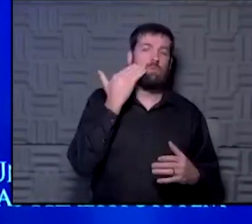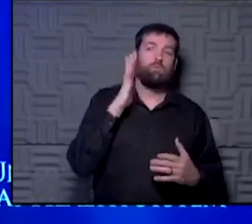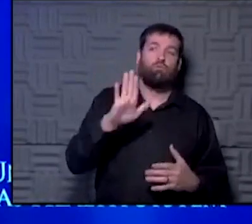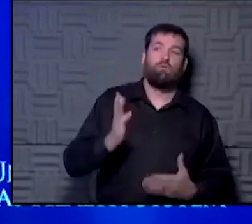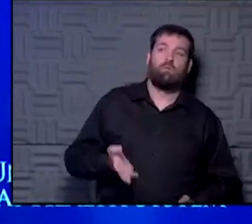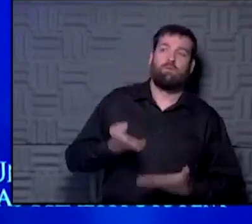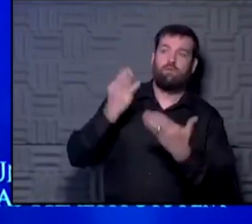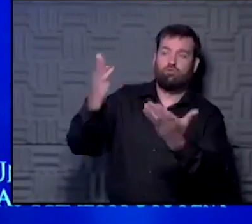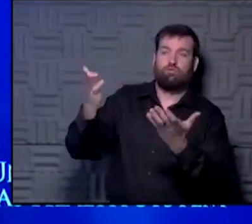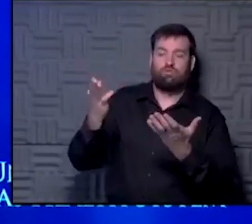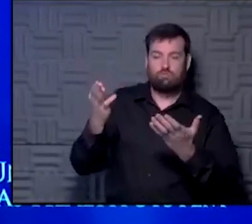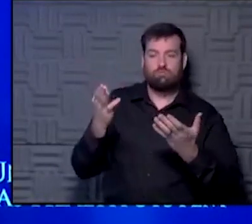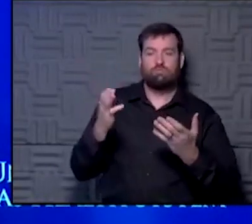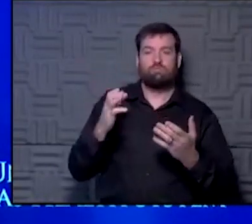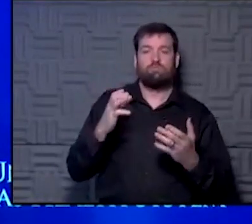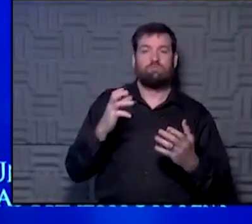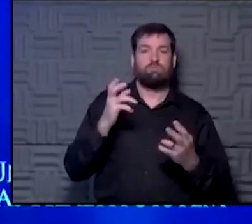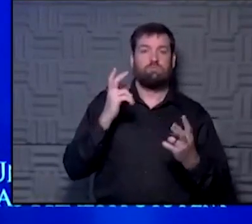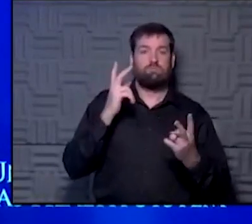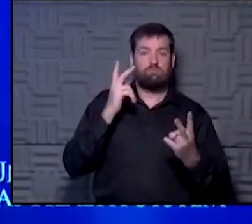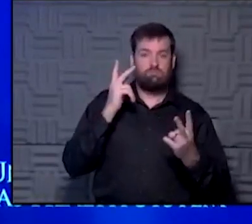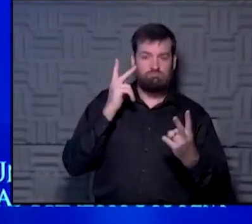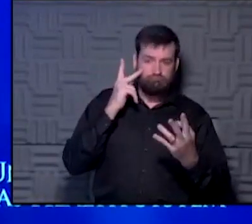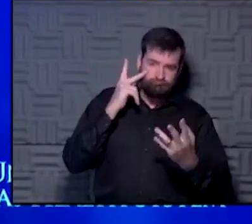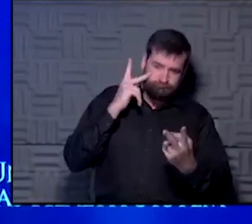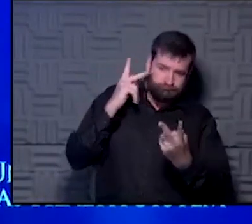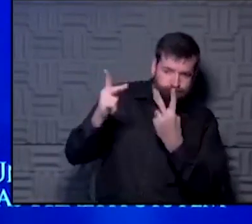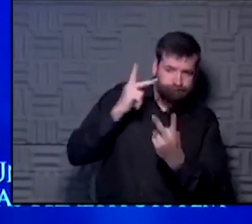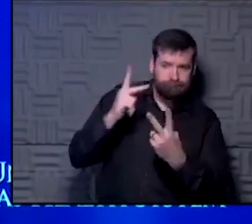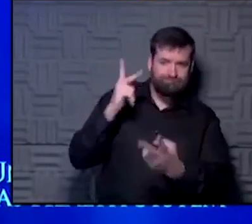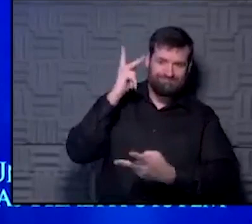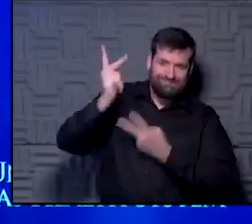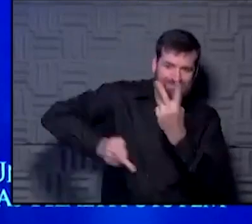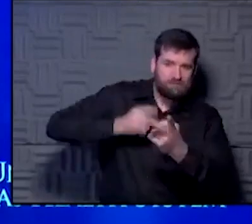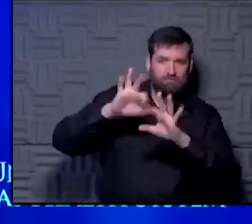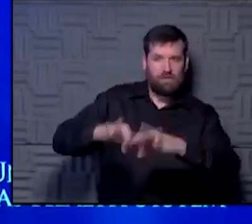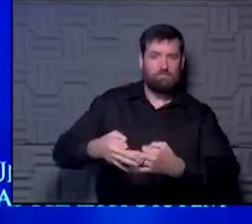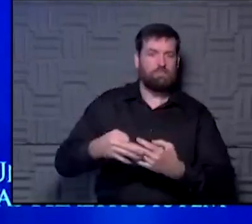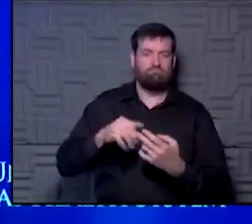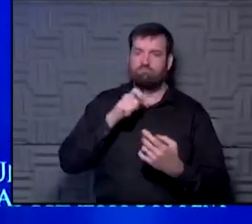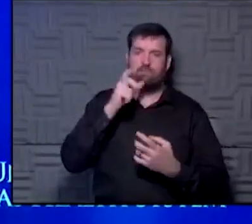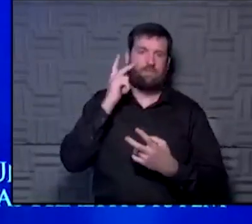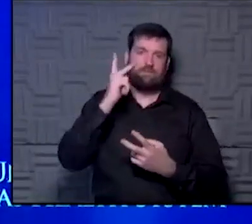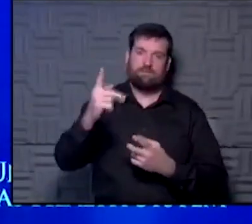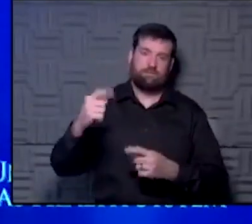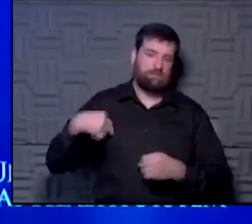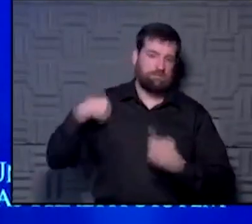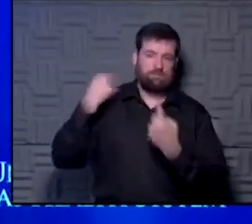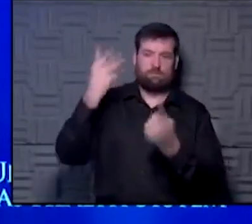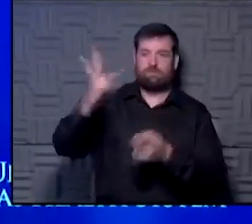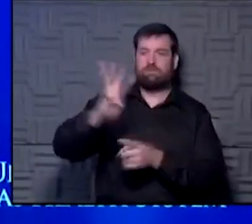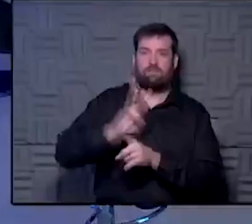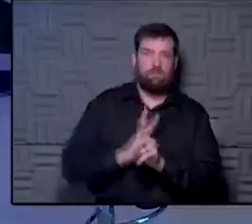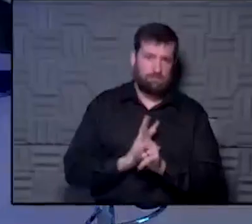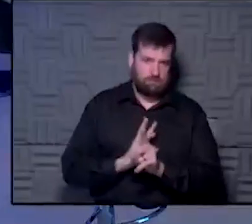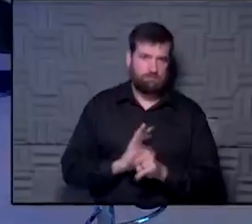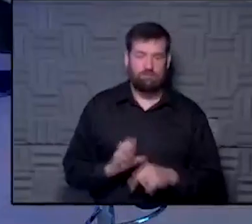for transitioning to seeing and spending time with family that you haven't seen for the past 6 months?